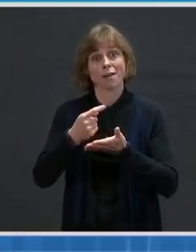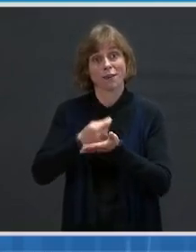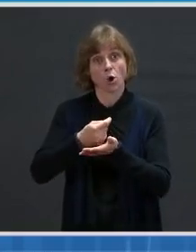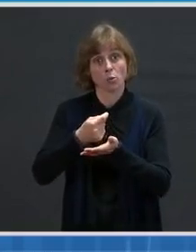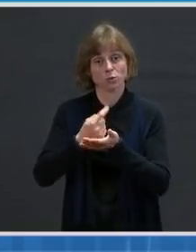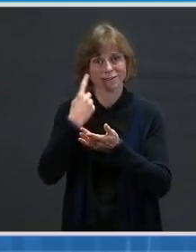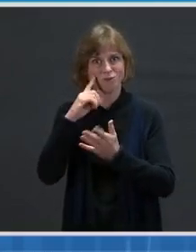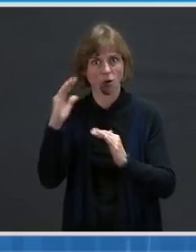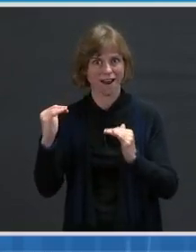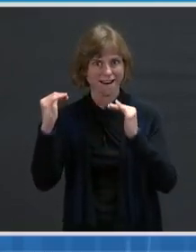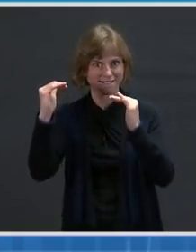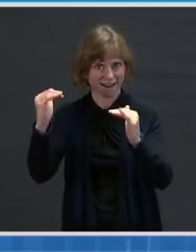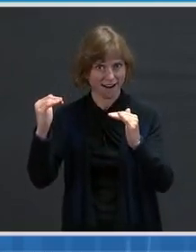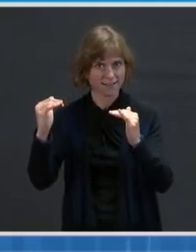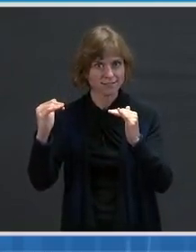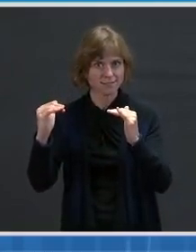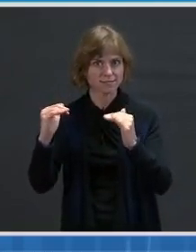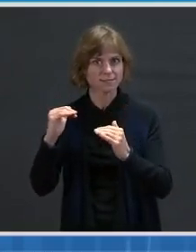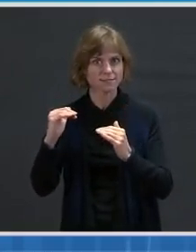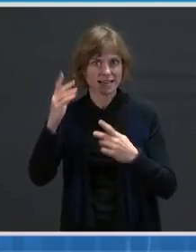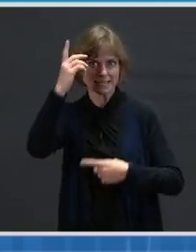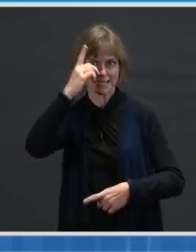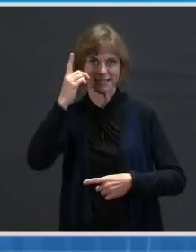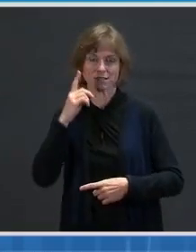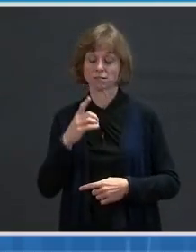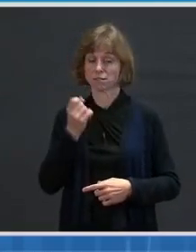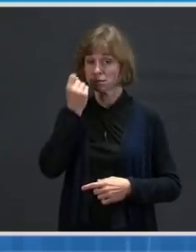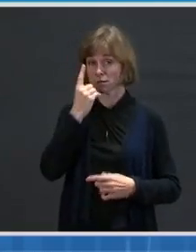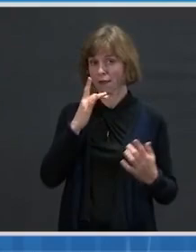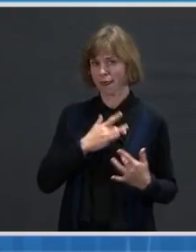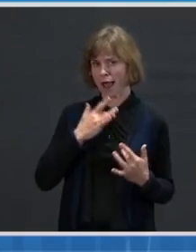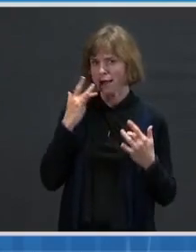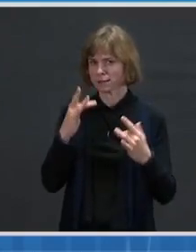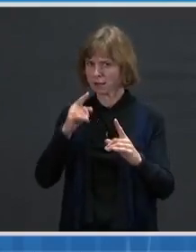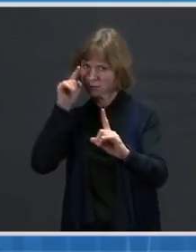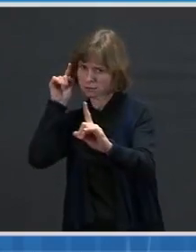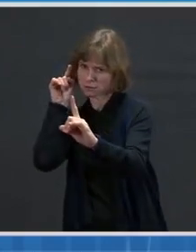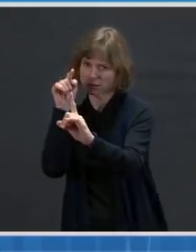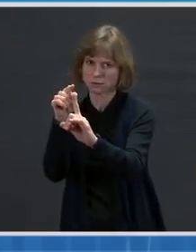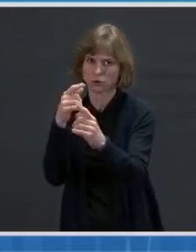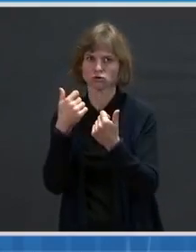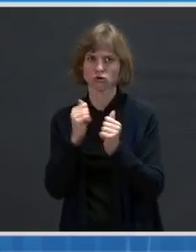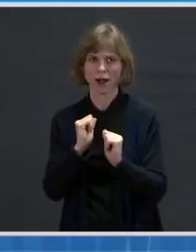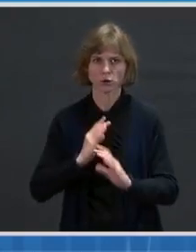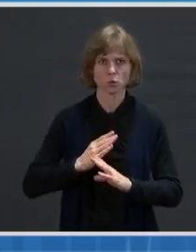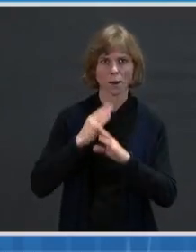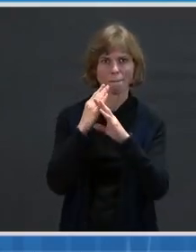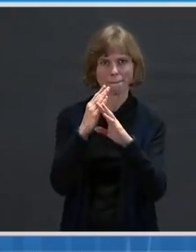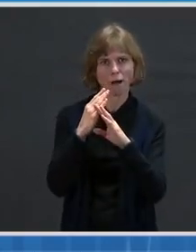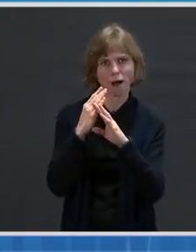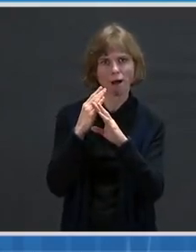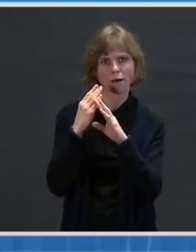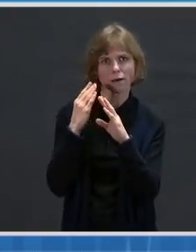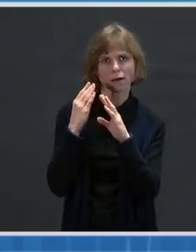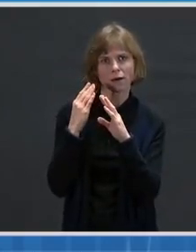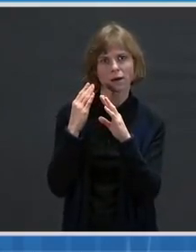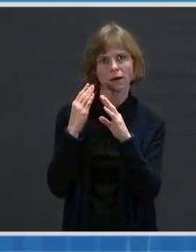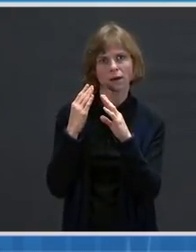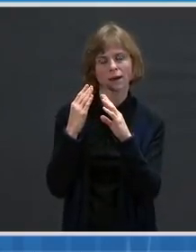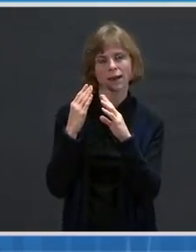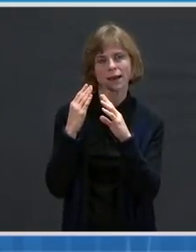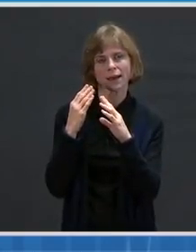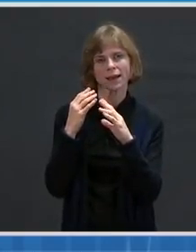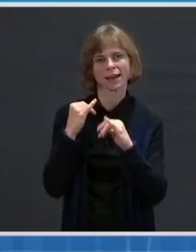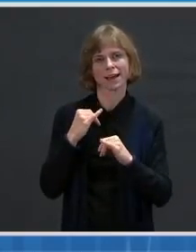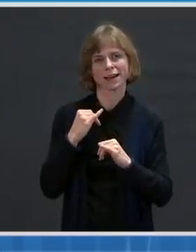mentioned, that is generally aimed at blocking an aberrant inflammatory or immunological